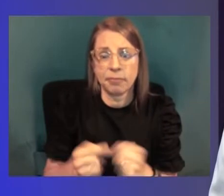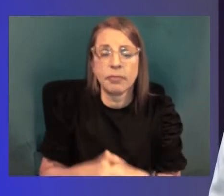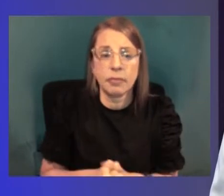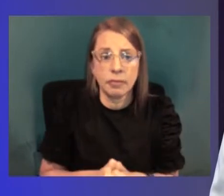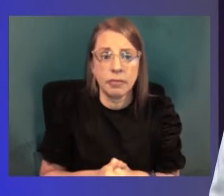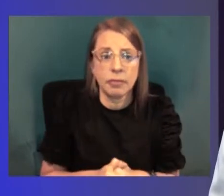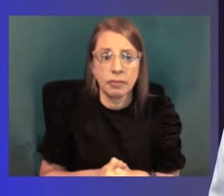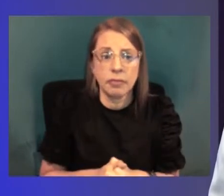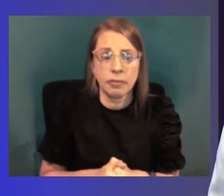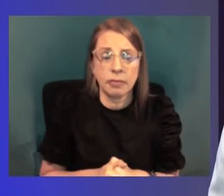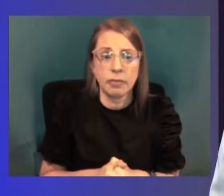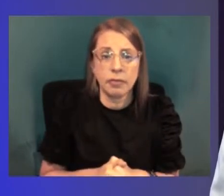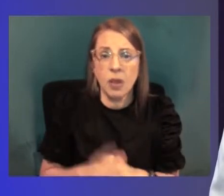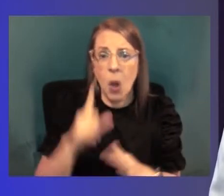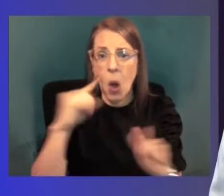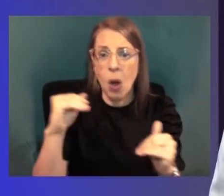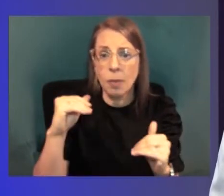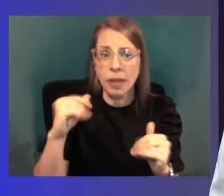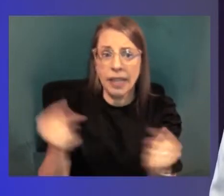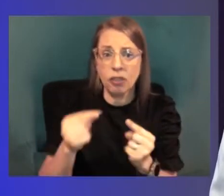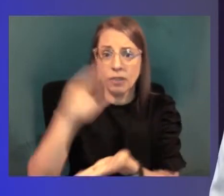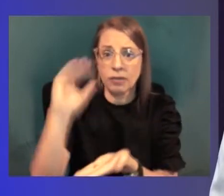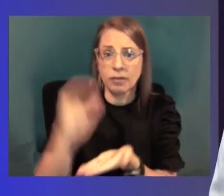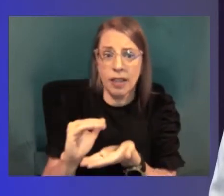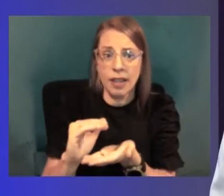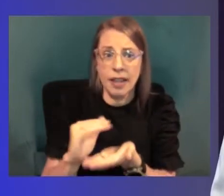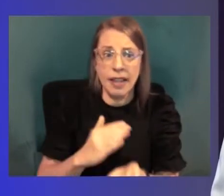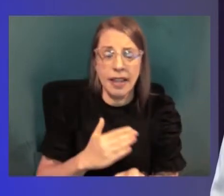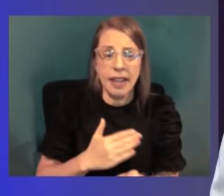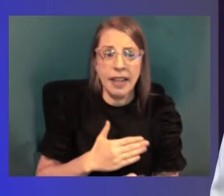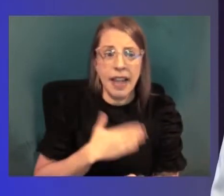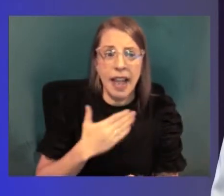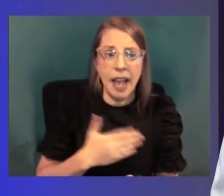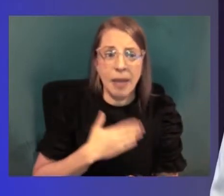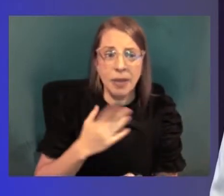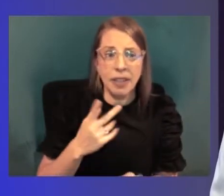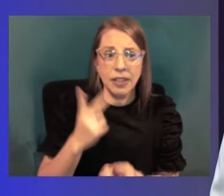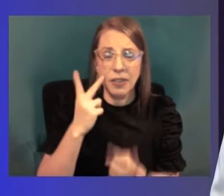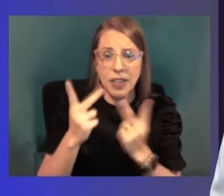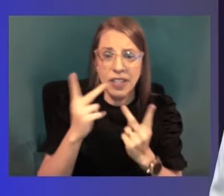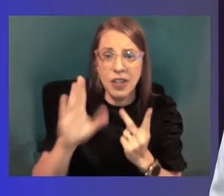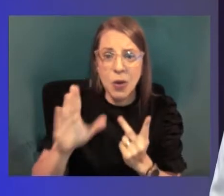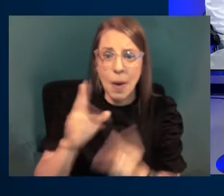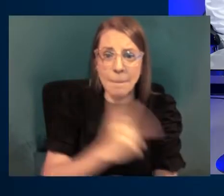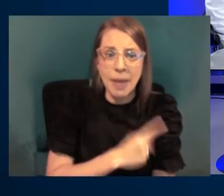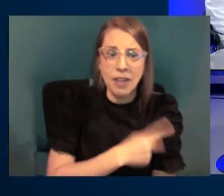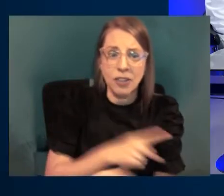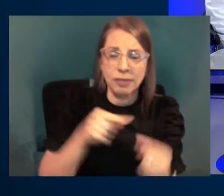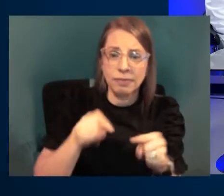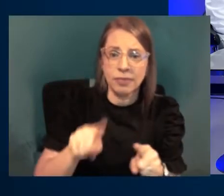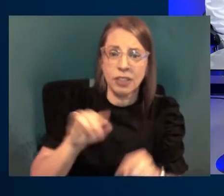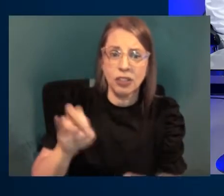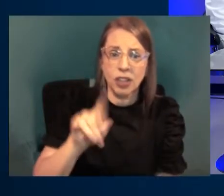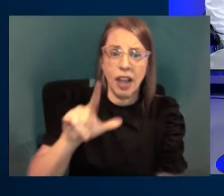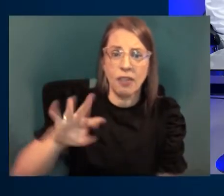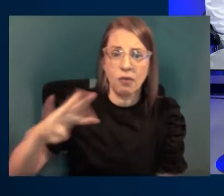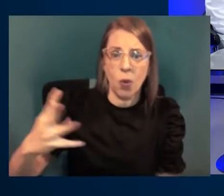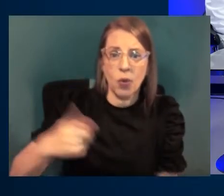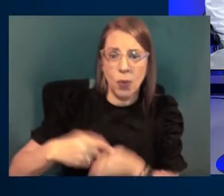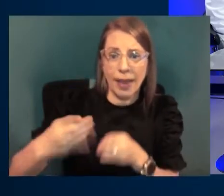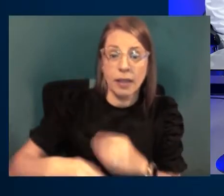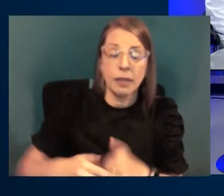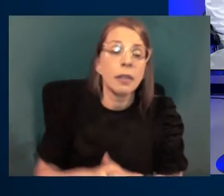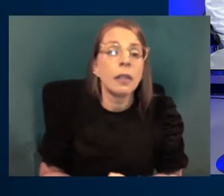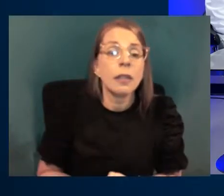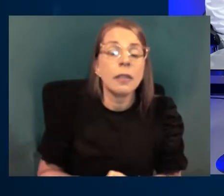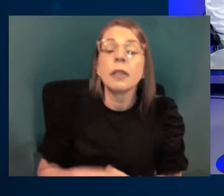community. I'd be happy to see fewer patients over the July 4th weekend. It's funny how we make excuses for this kind of things, but if I said to you,